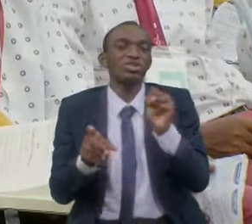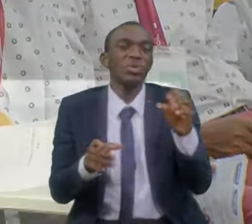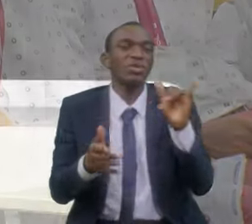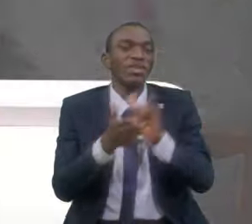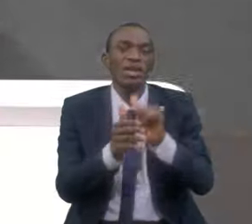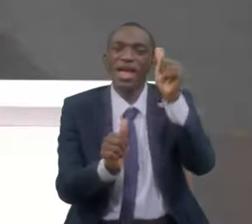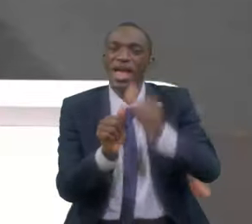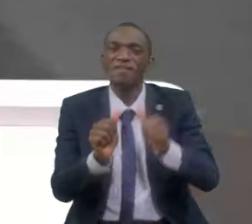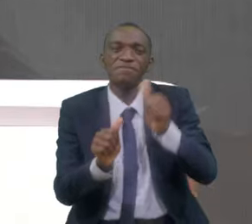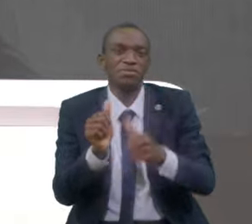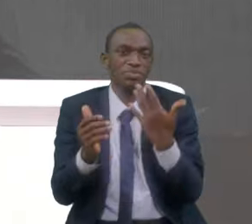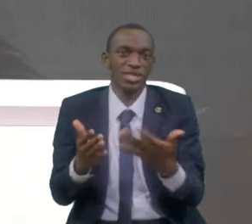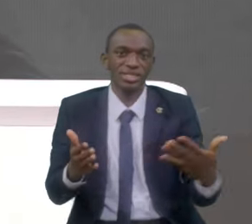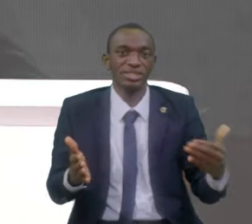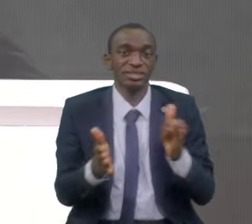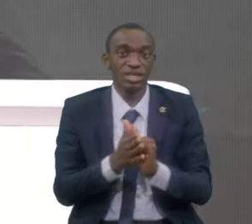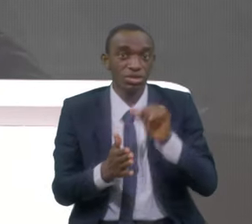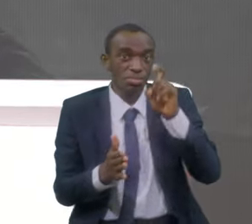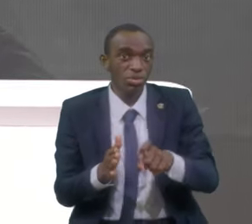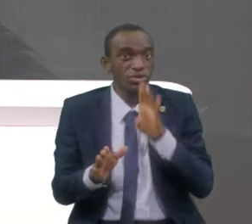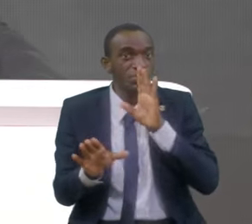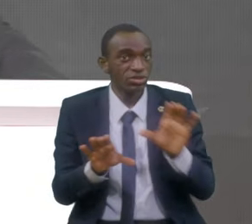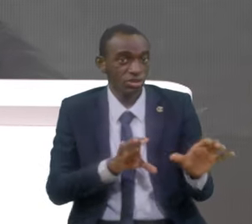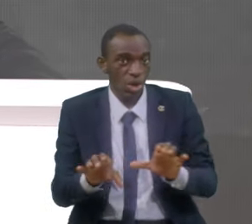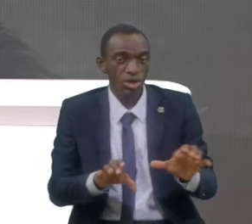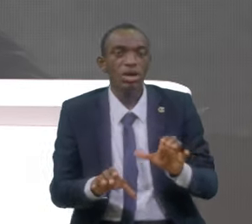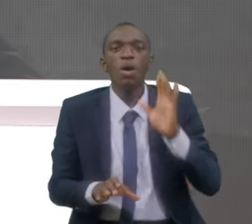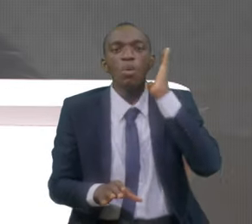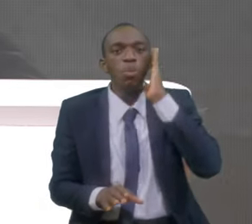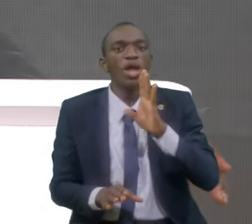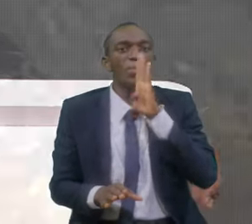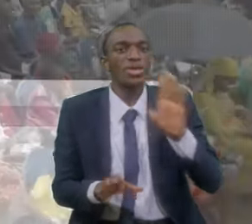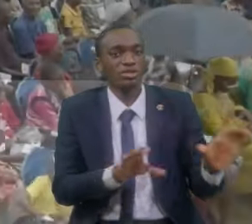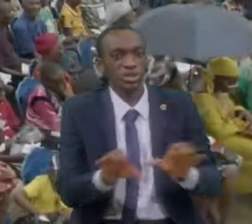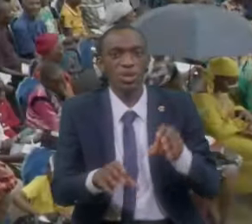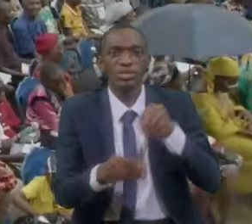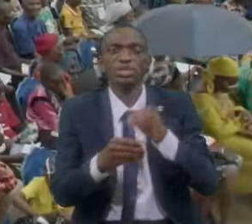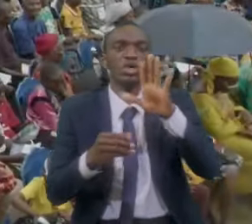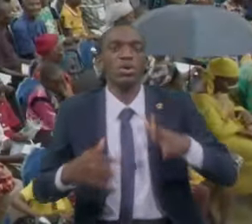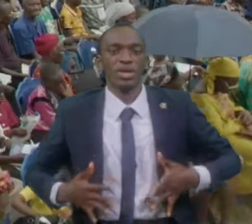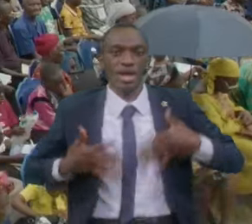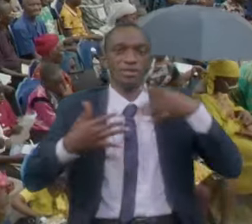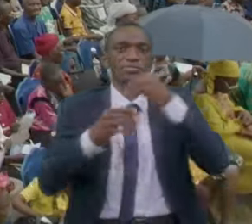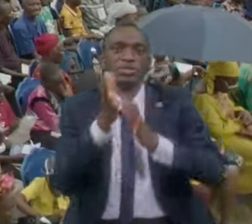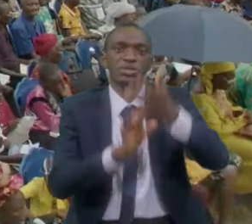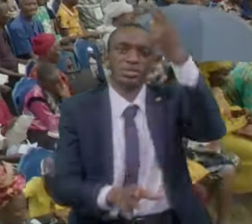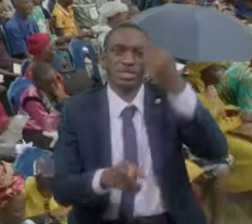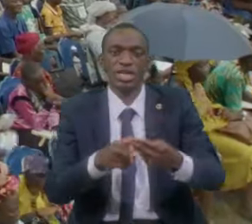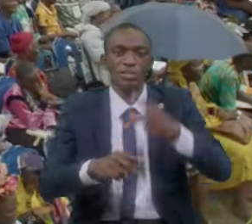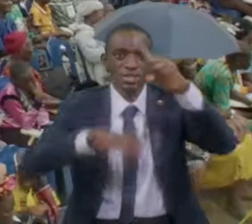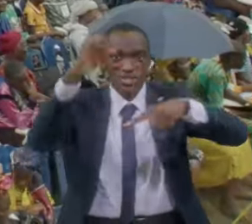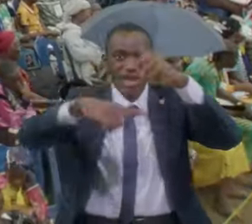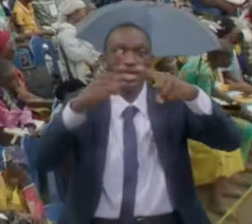that needs be done will be done in your life. In my